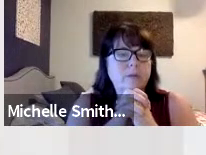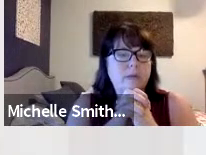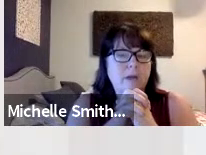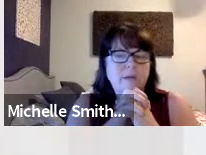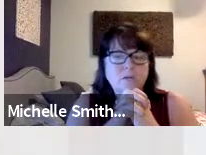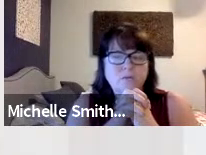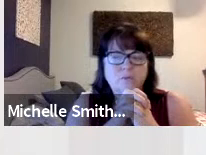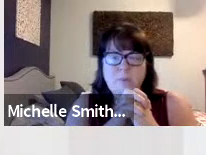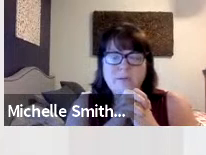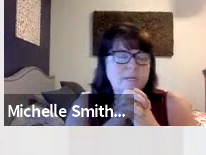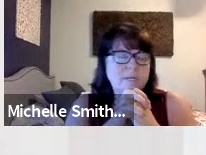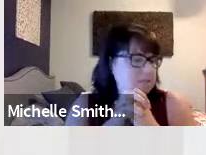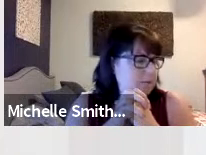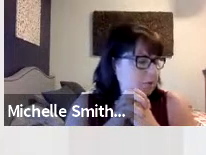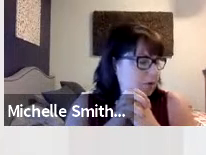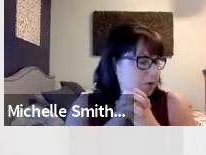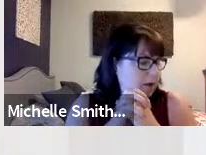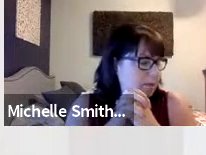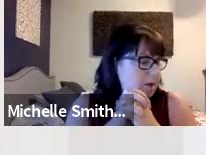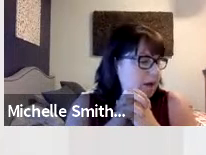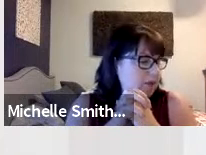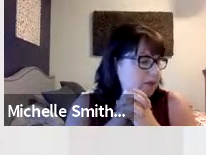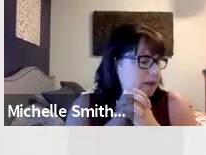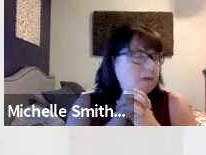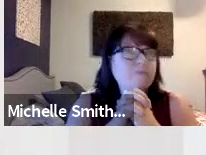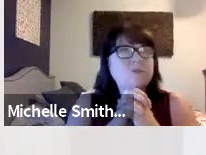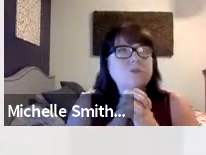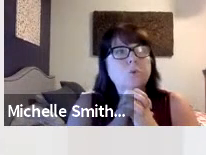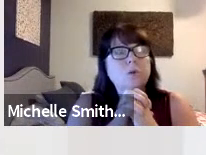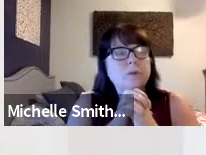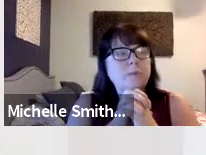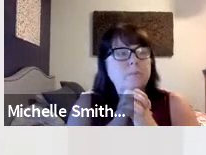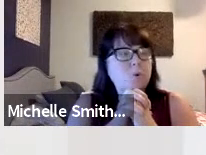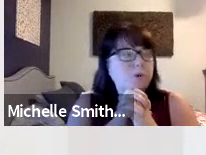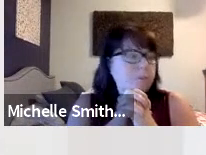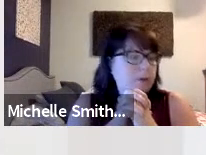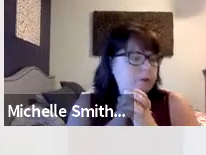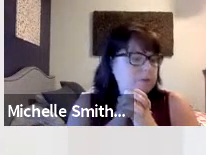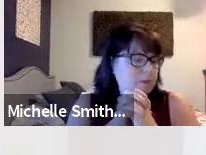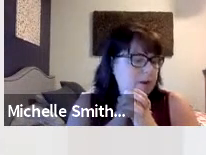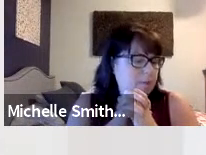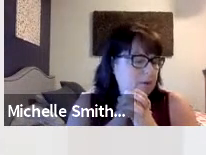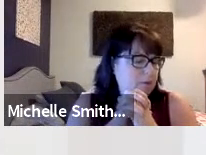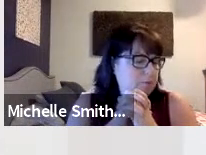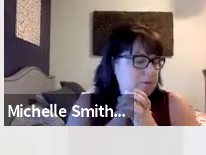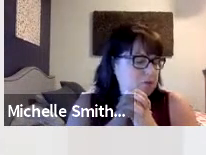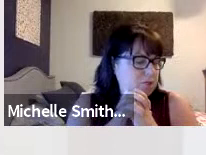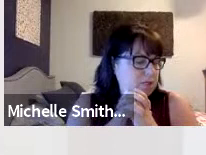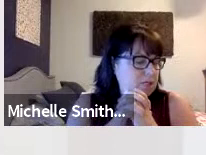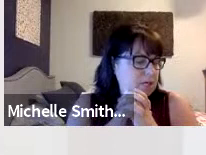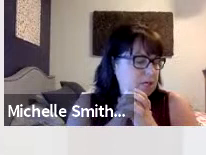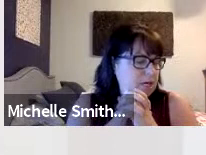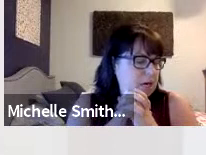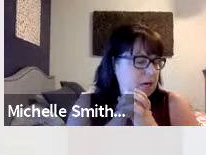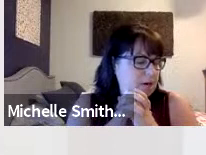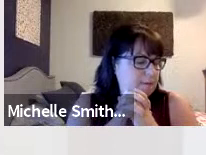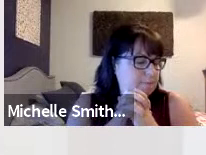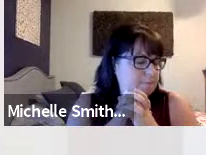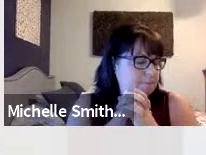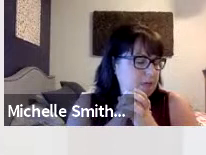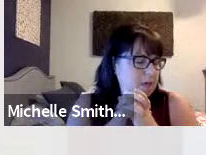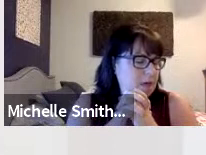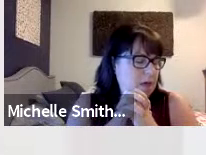adjusting quickly. I can use Fremont as an example. At the end of the school year, when they polled their parents about how many would be interested in